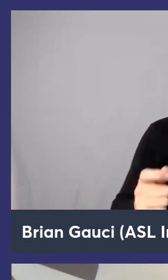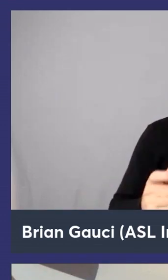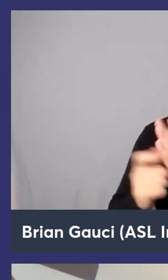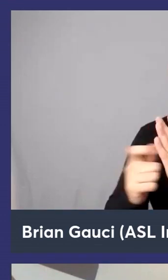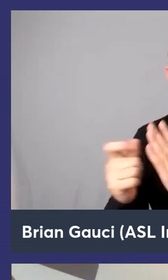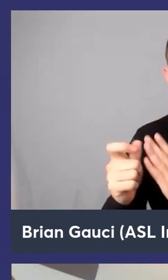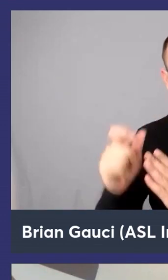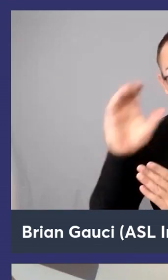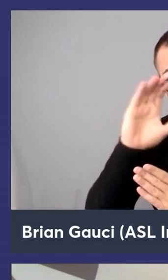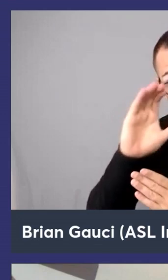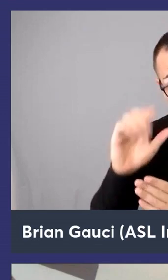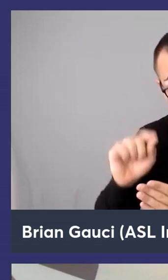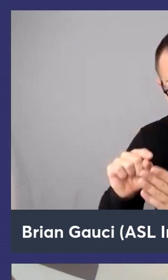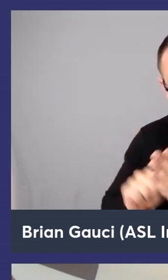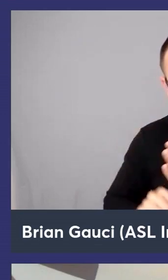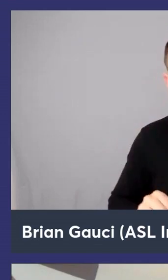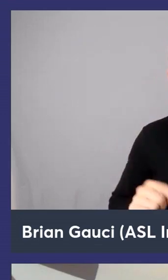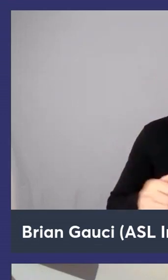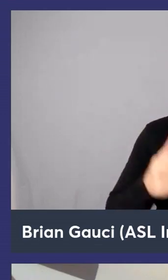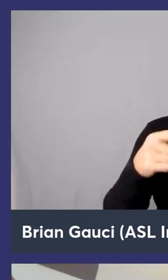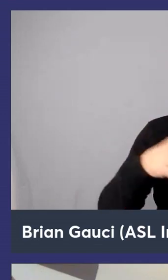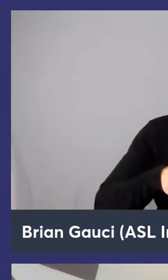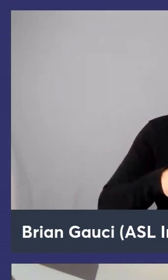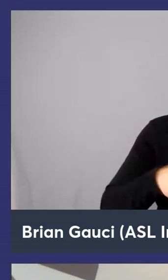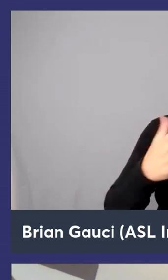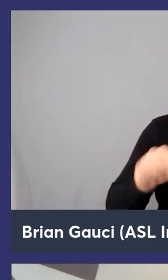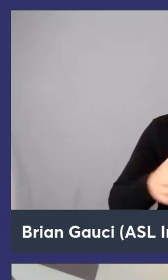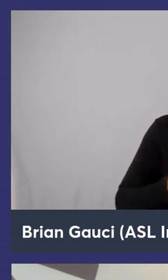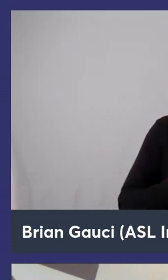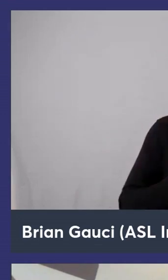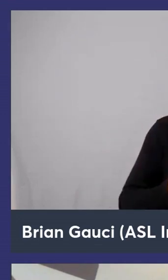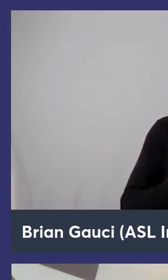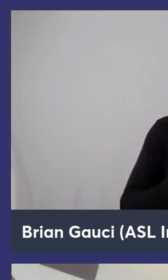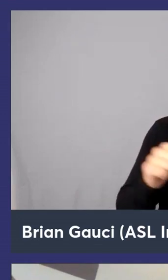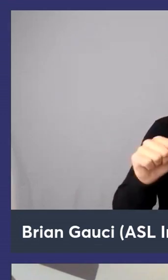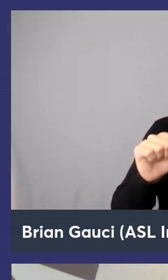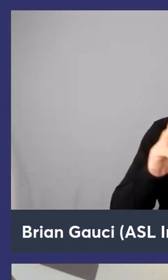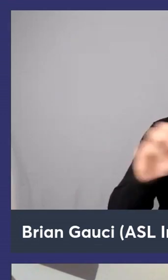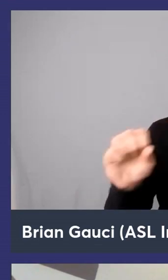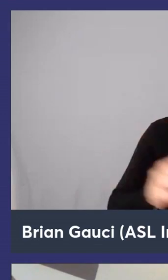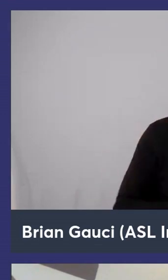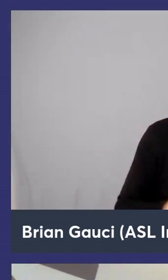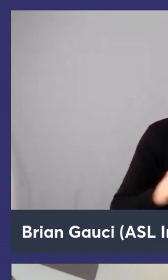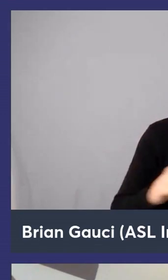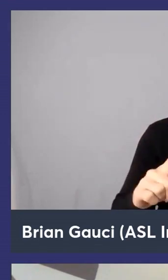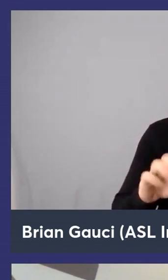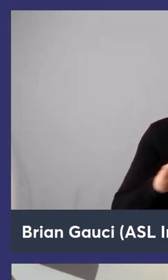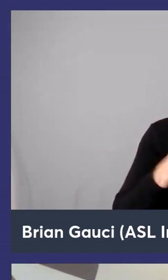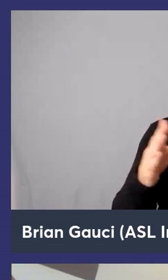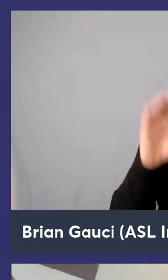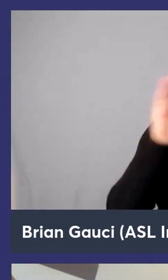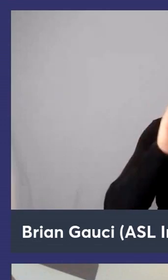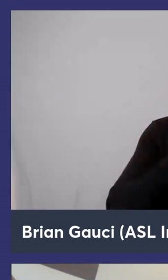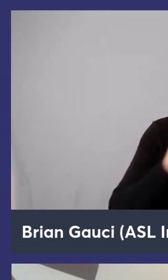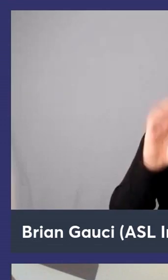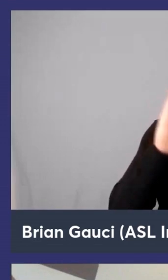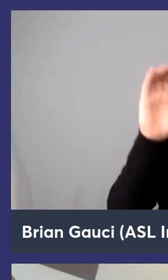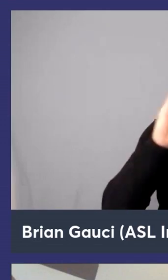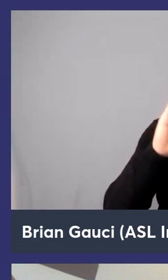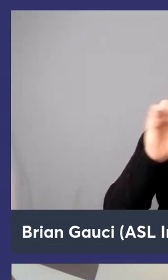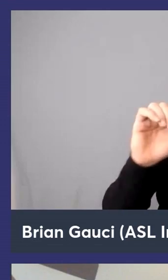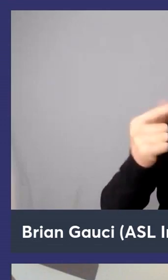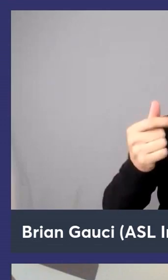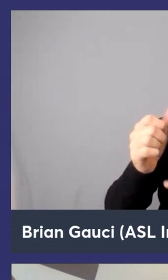likelihood that it's backed by Amazon OpenSearch Service. So OpenSearch is a search engine, right, and it's a distributed search